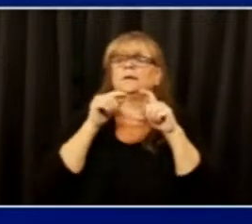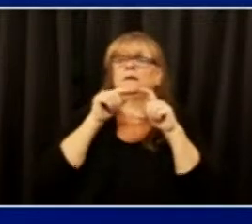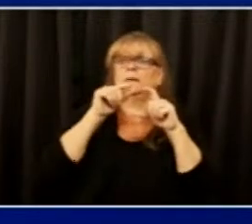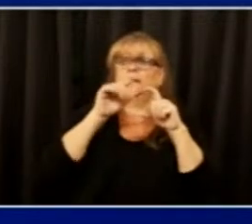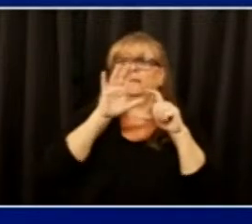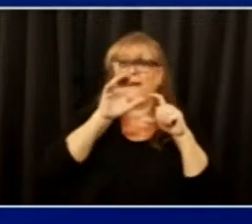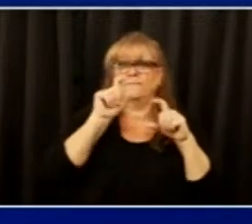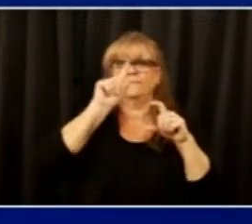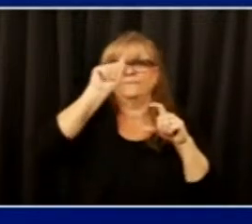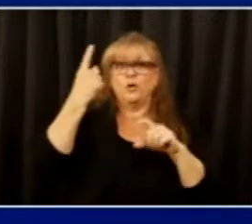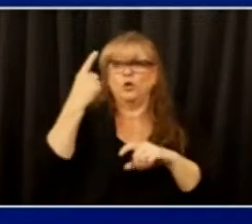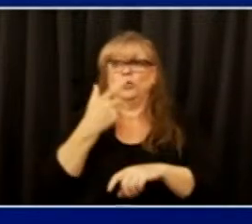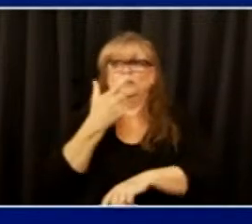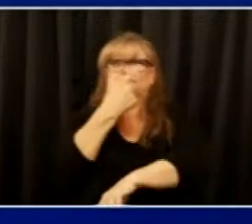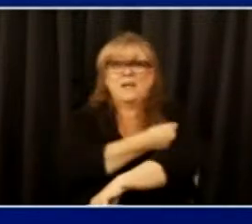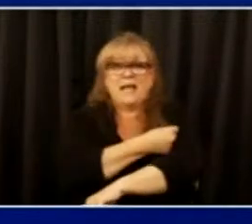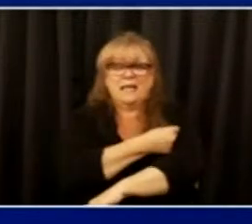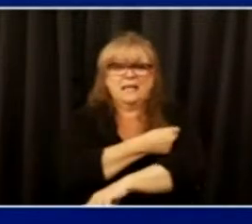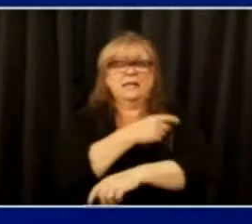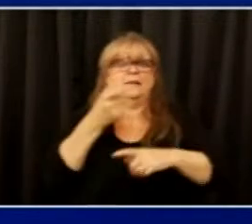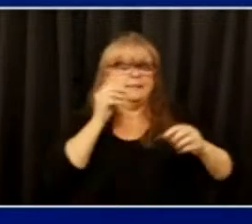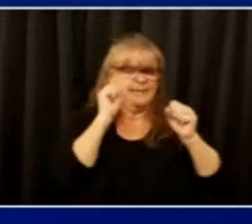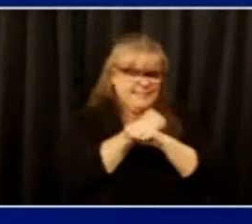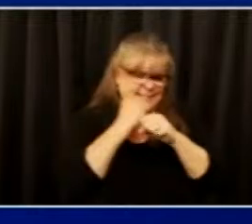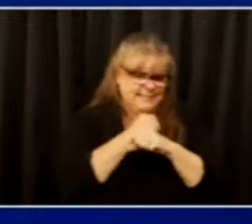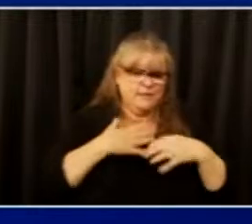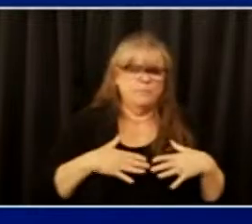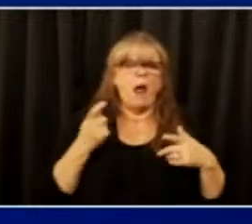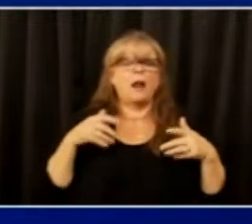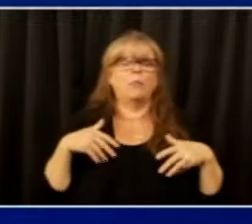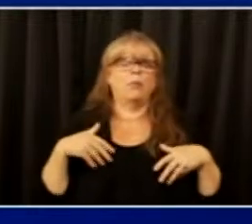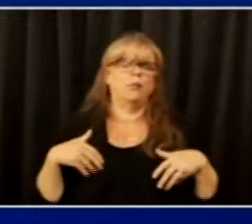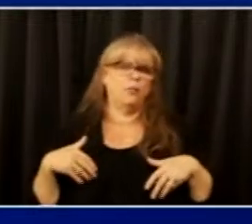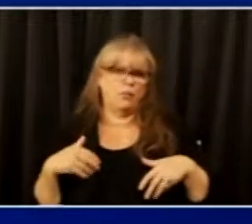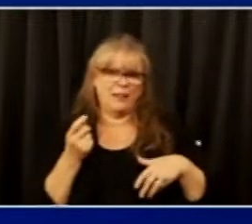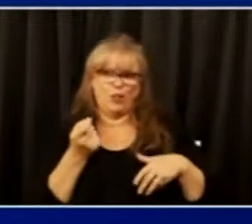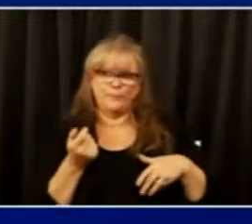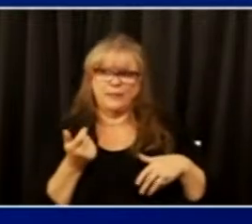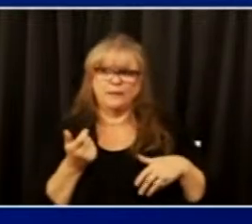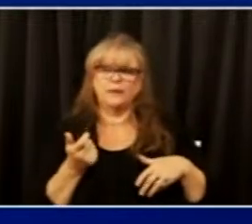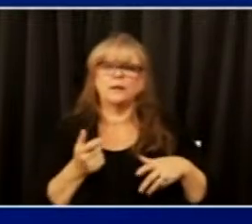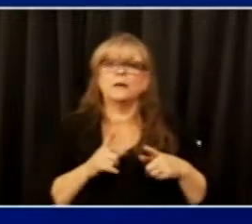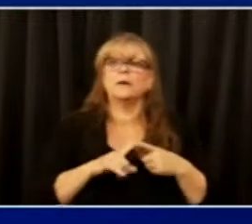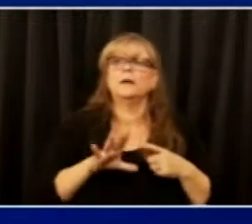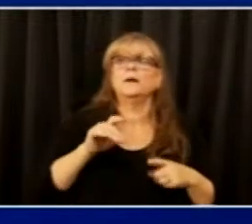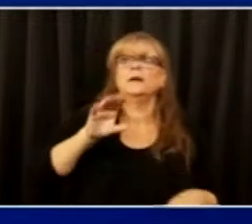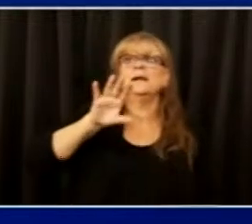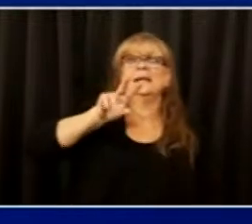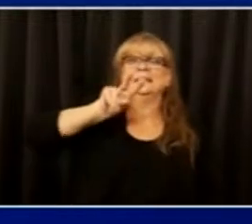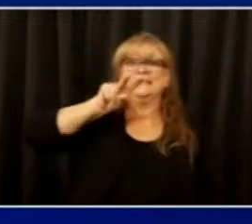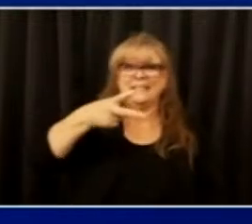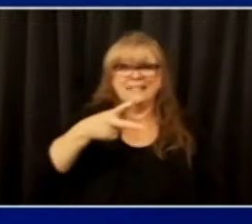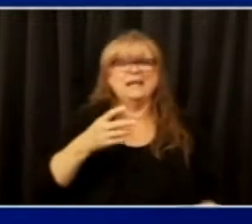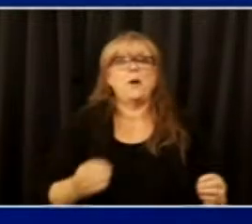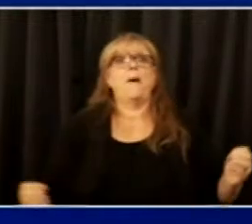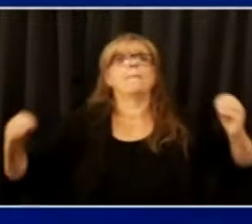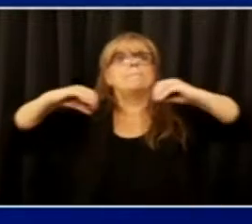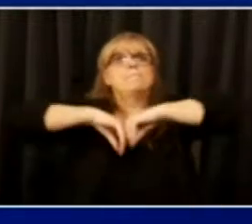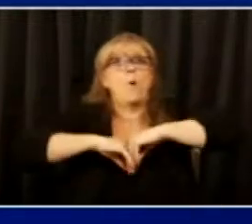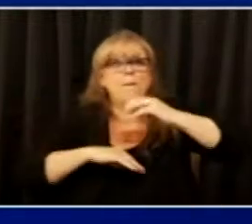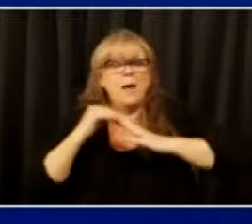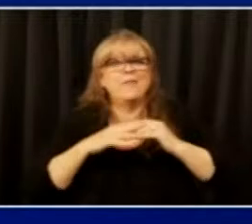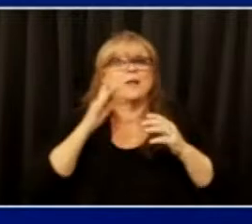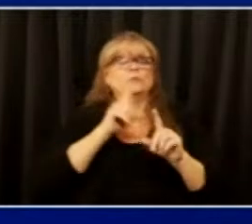that second shot for 2 of our vaccines, you have even more of a reaction because now your immune system is recognizing this and